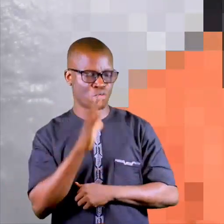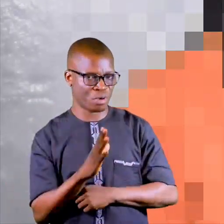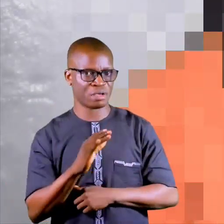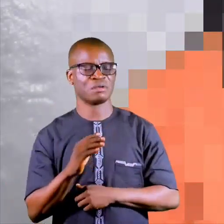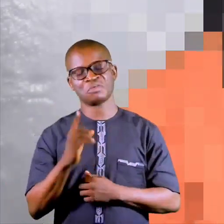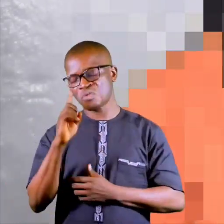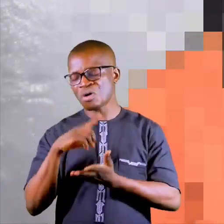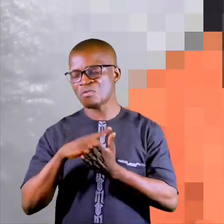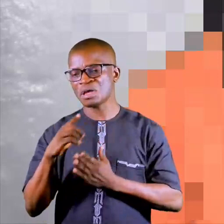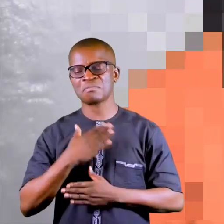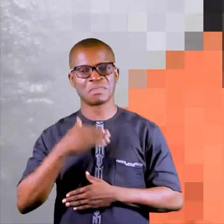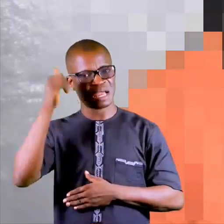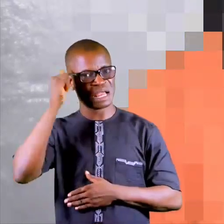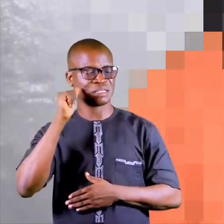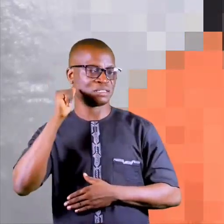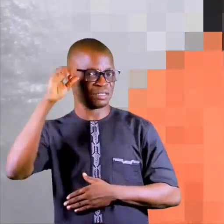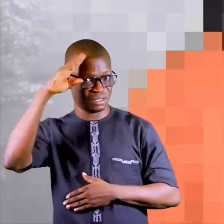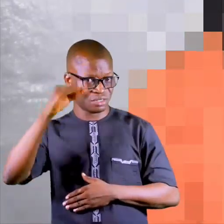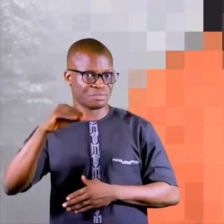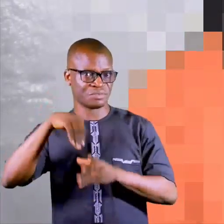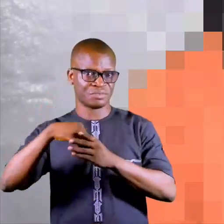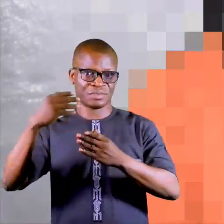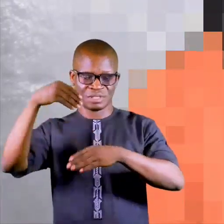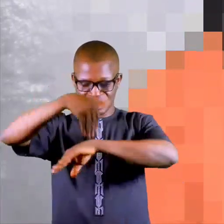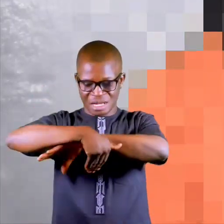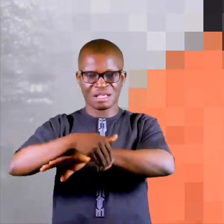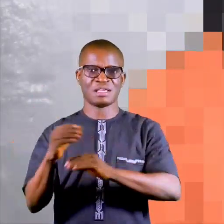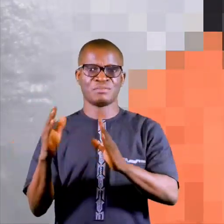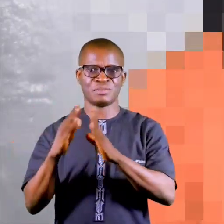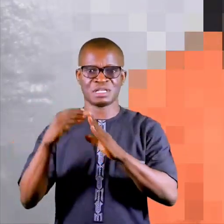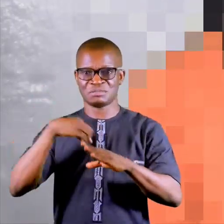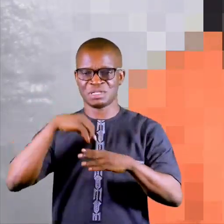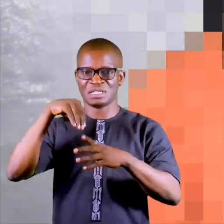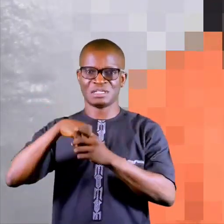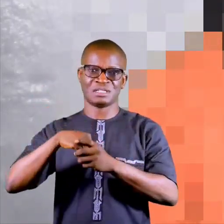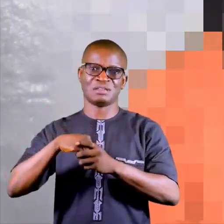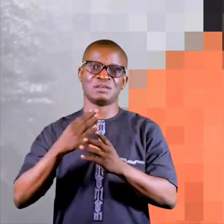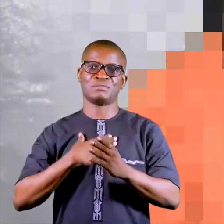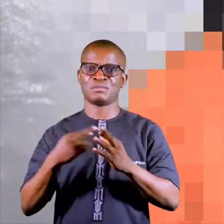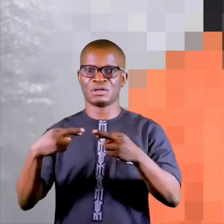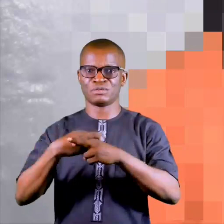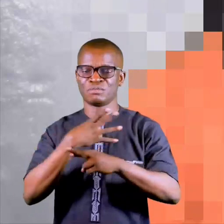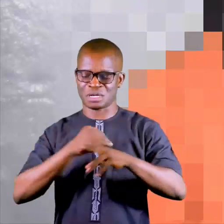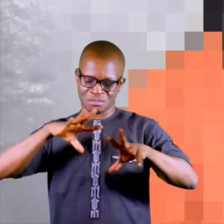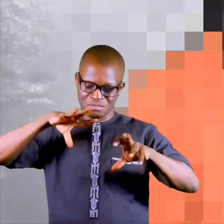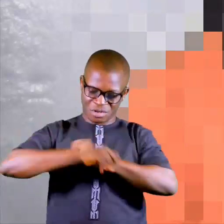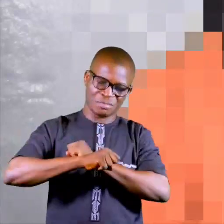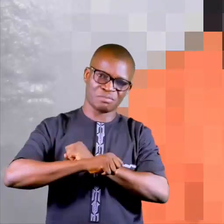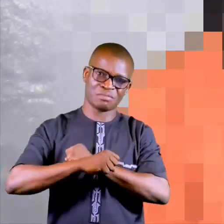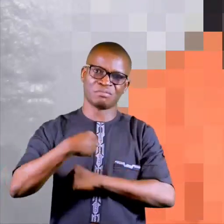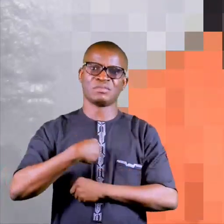can't reach 1 week. My auntie sons in the night come meet me inside my room. So the son can't rape